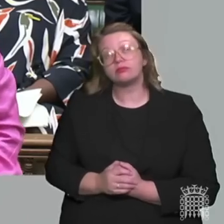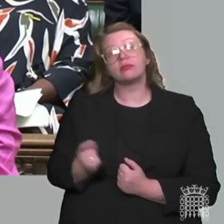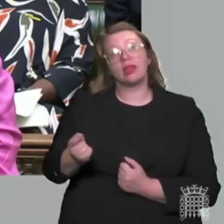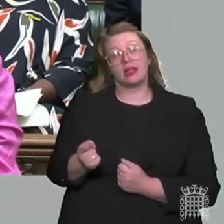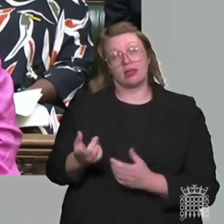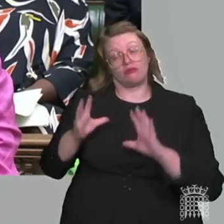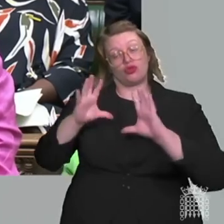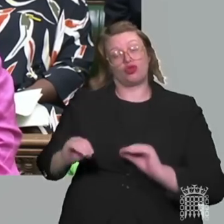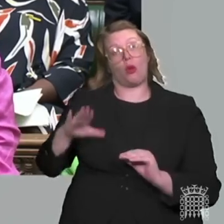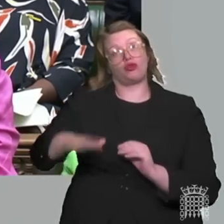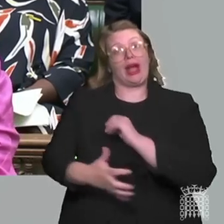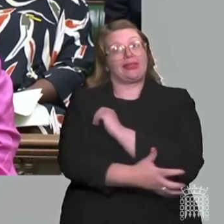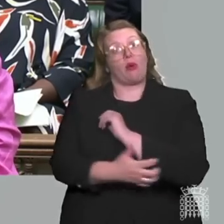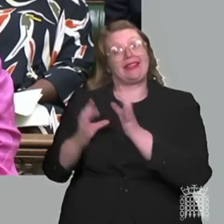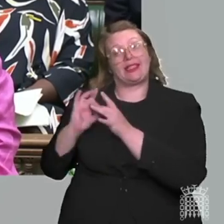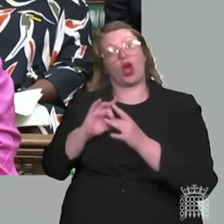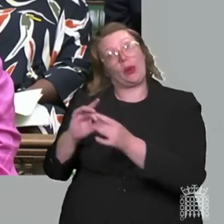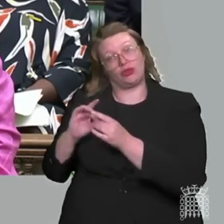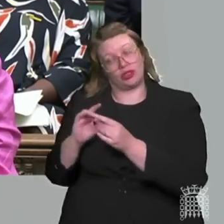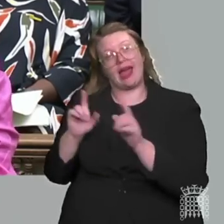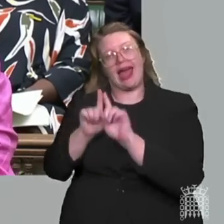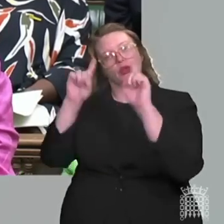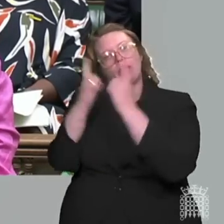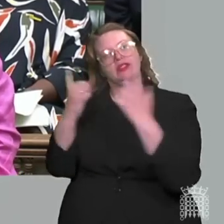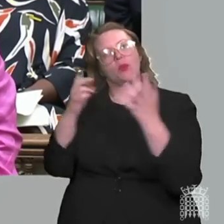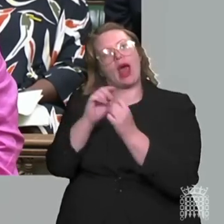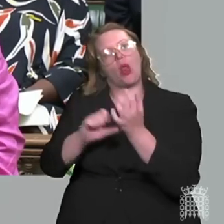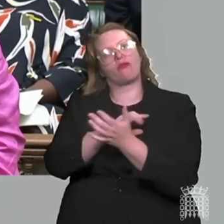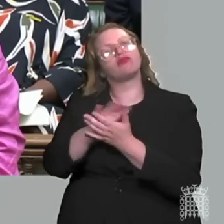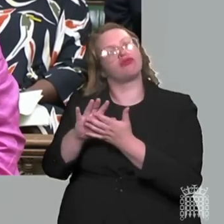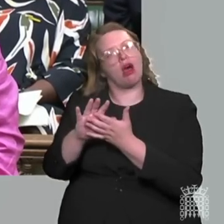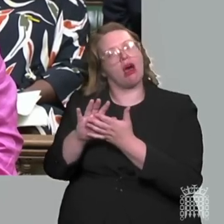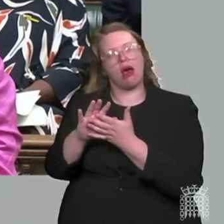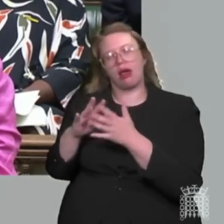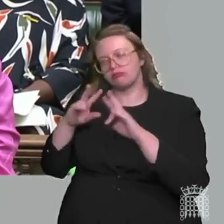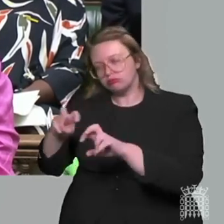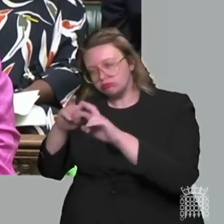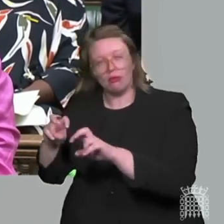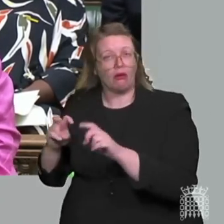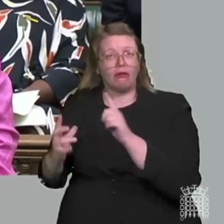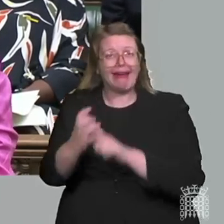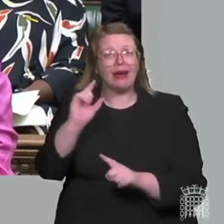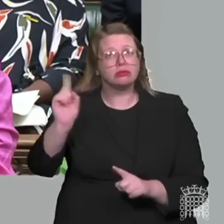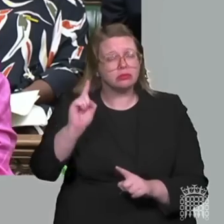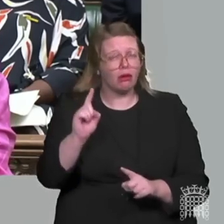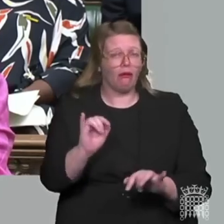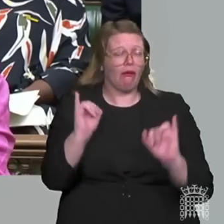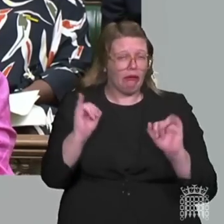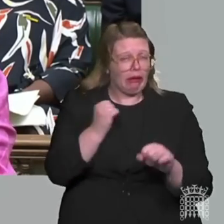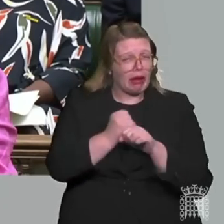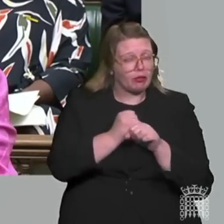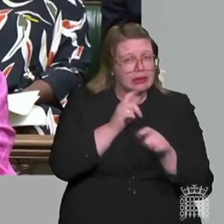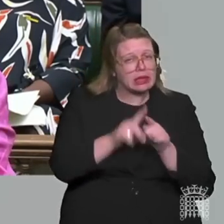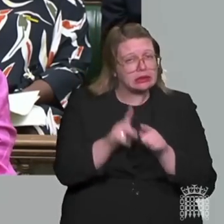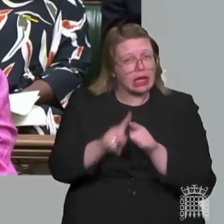Coalition and Loughborough University has shown that your government's austerity measures have plunged